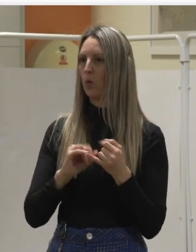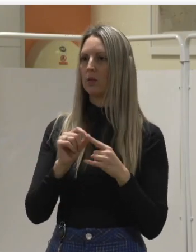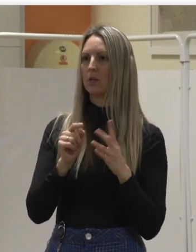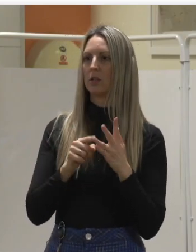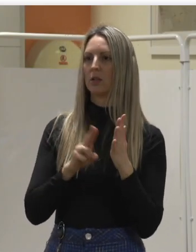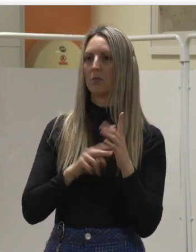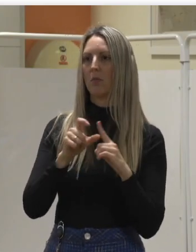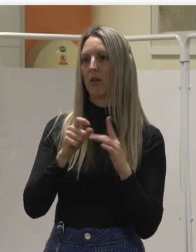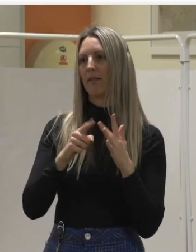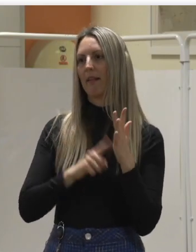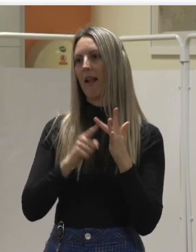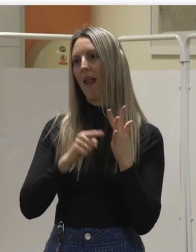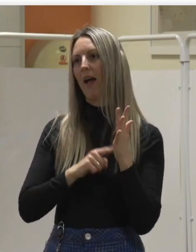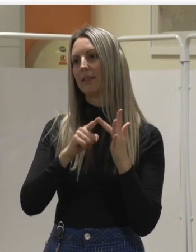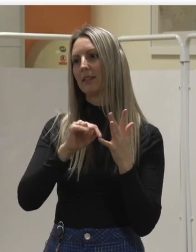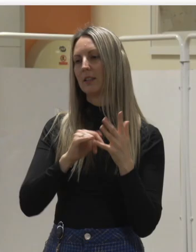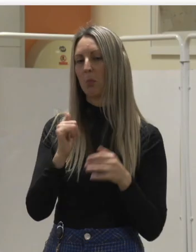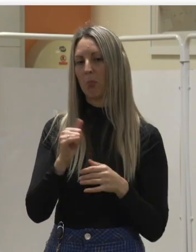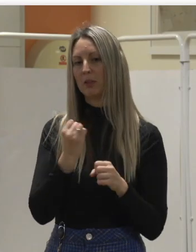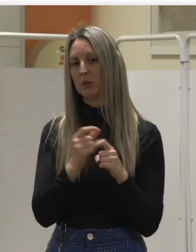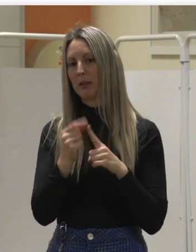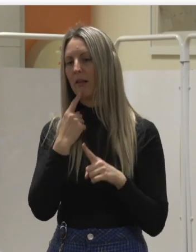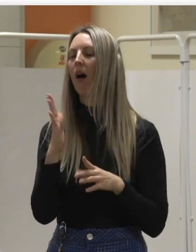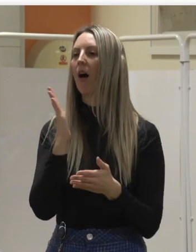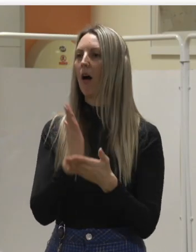misdiagnosed as polymyalgia when they may not have. And that's